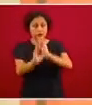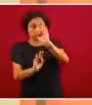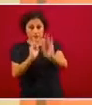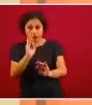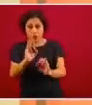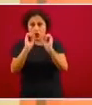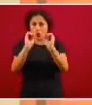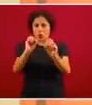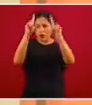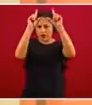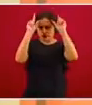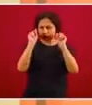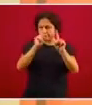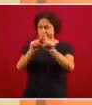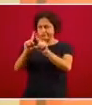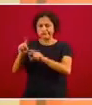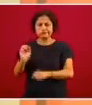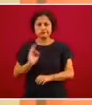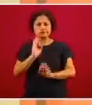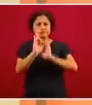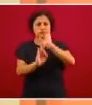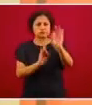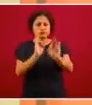are taking care of these